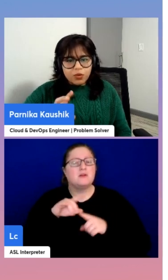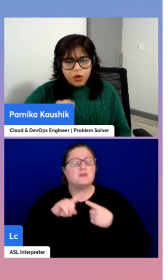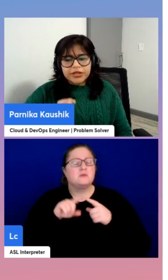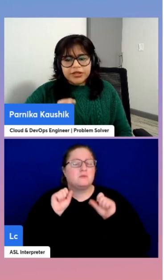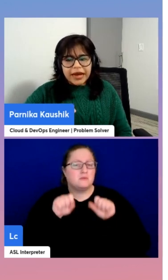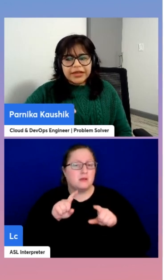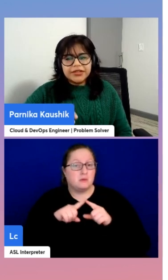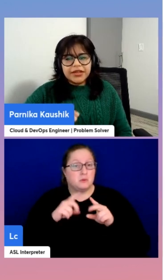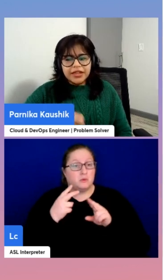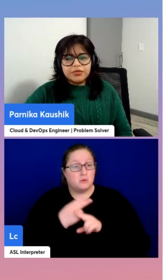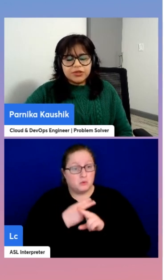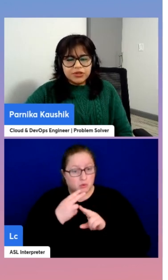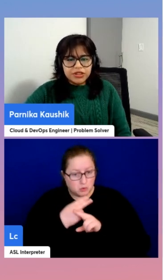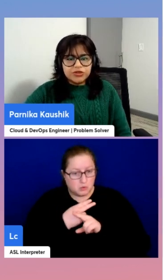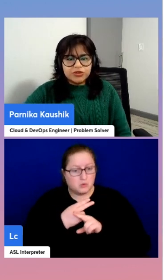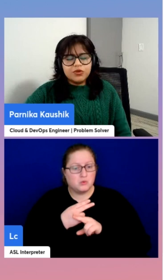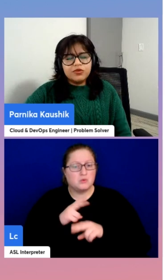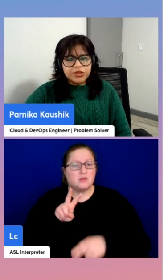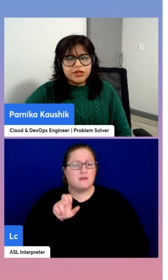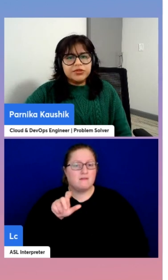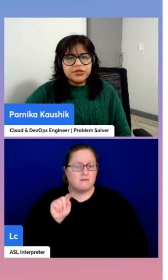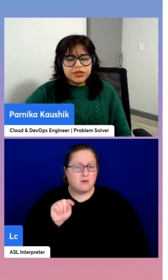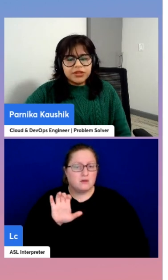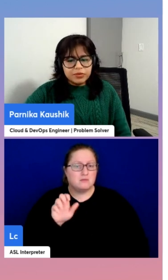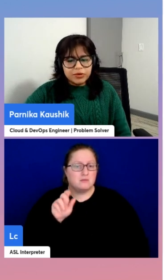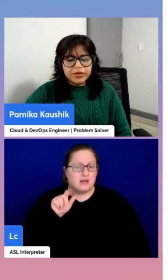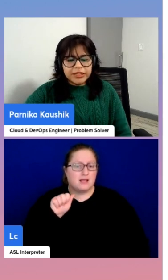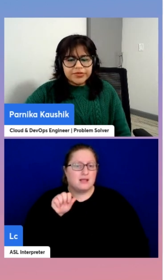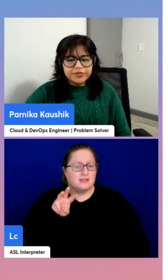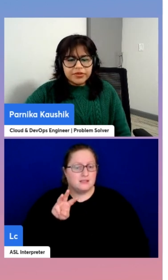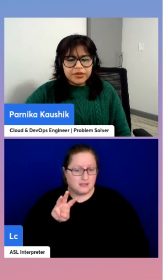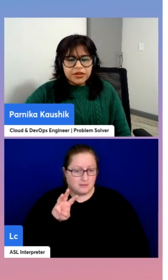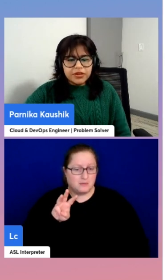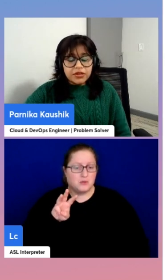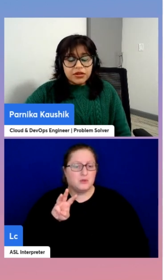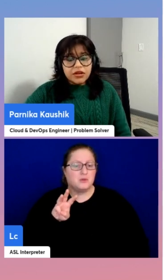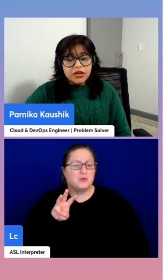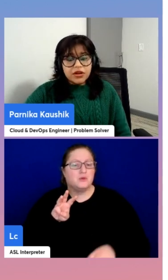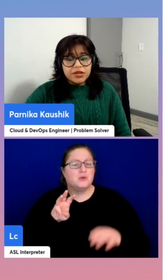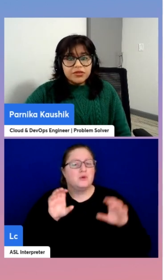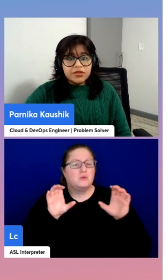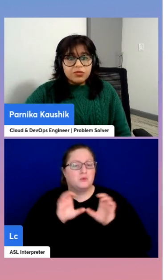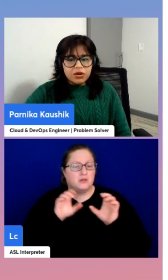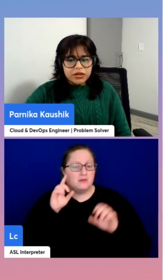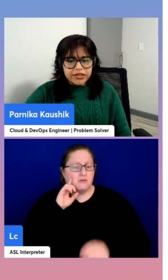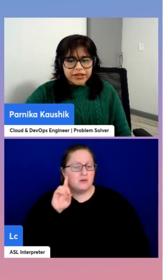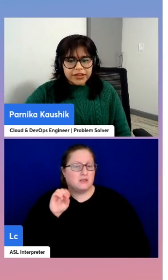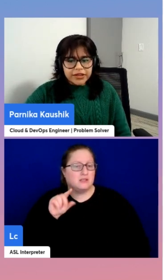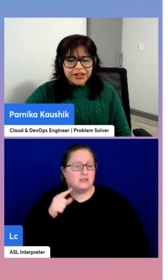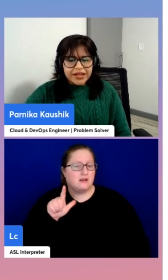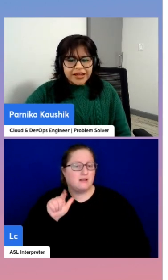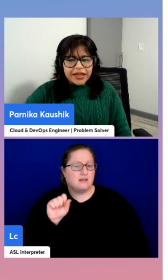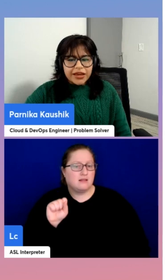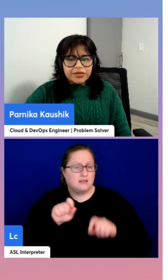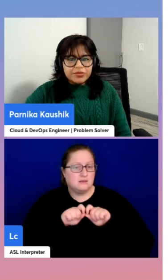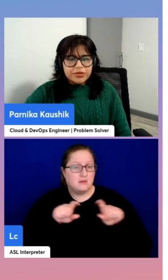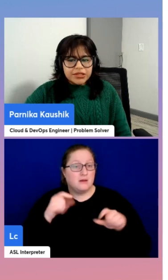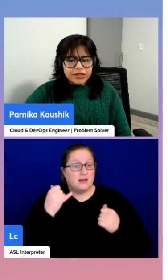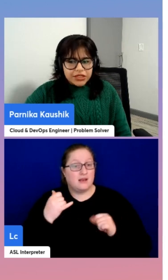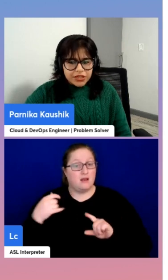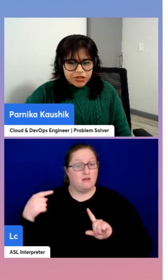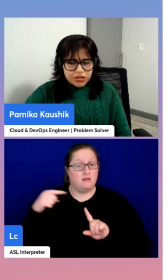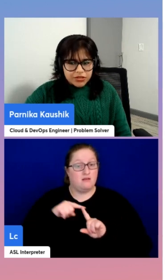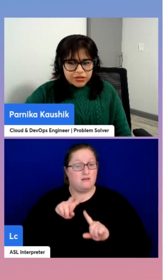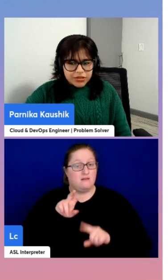use the Vault-backed AWS credentials for AWS deployments. Now, coming to the Vault side,